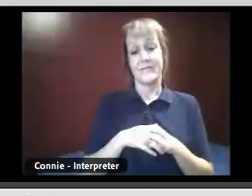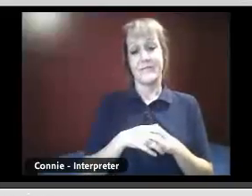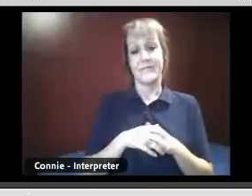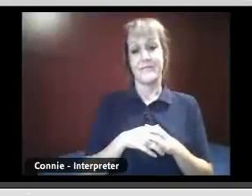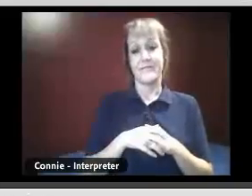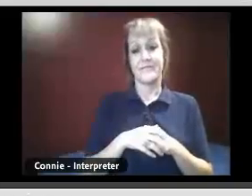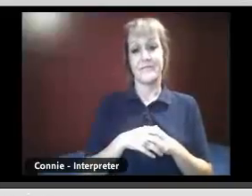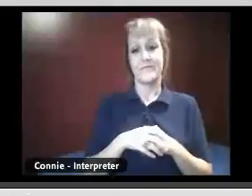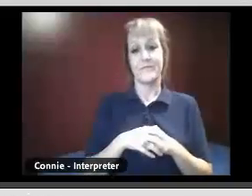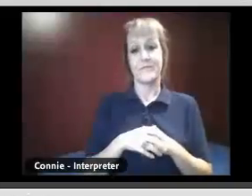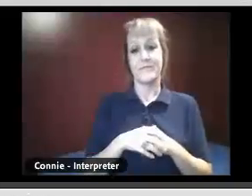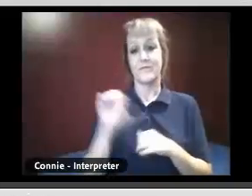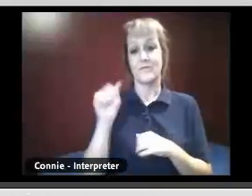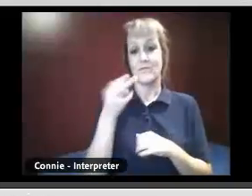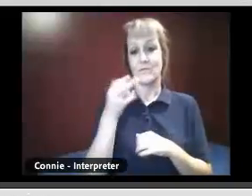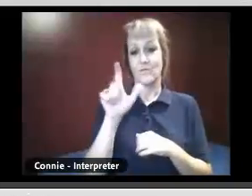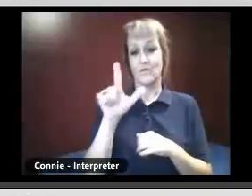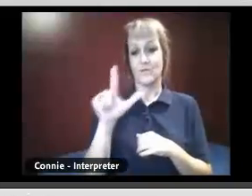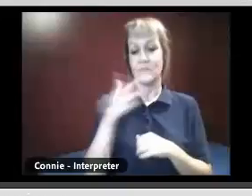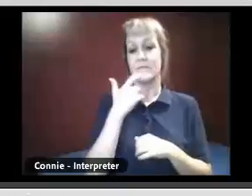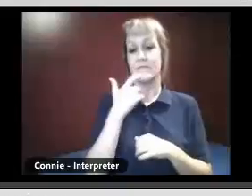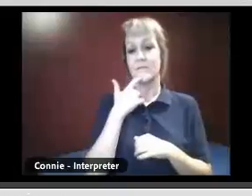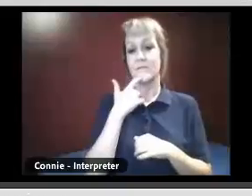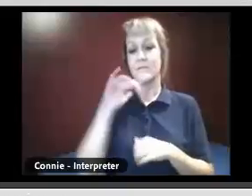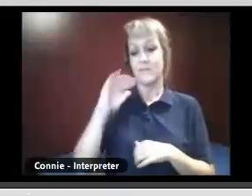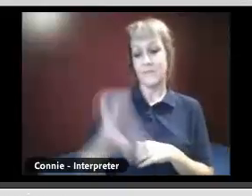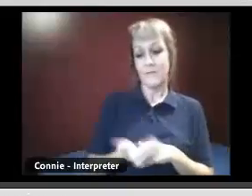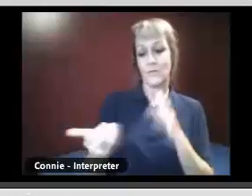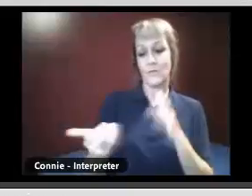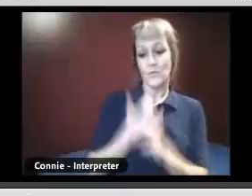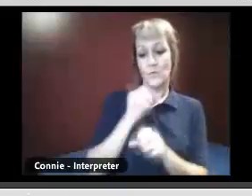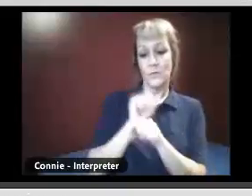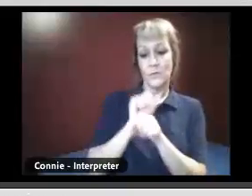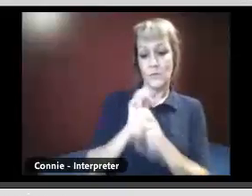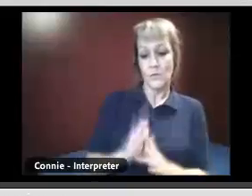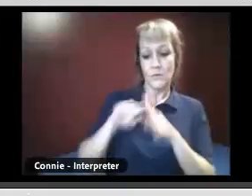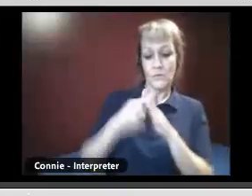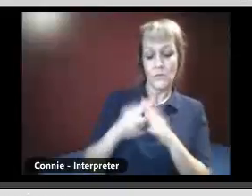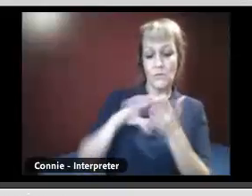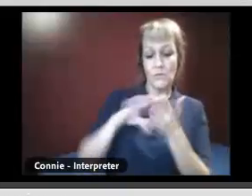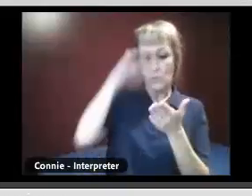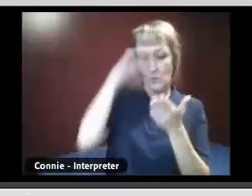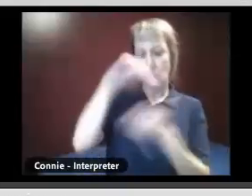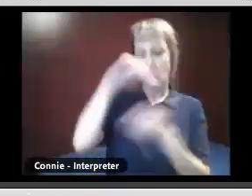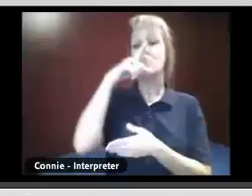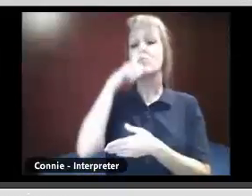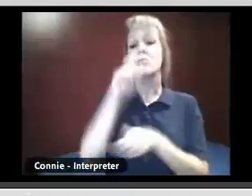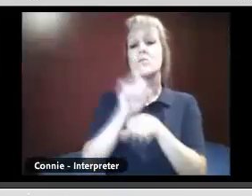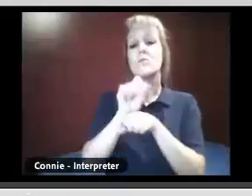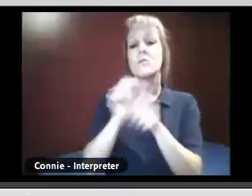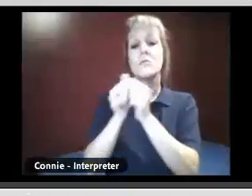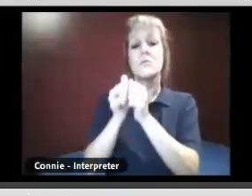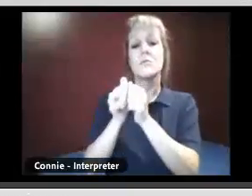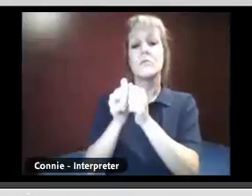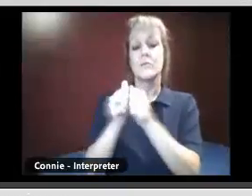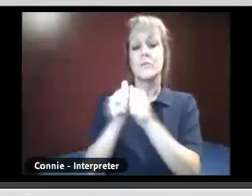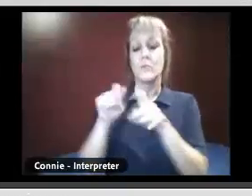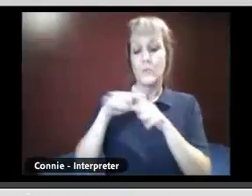And as Cheryl says, in the process of hiring 2 new employees, as we start to learn who our audience is, and begin to